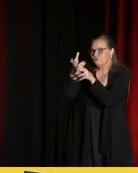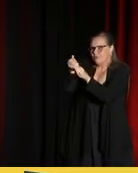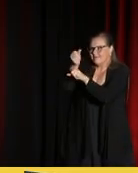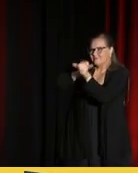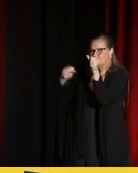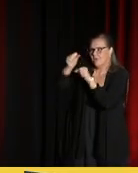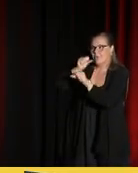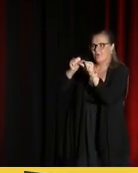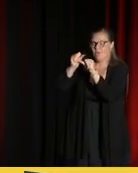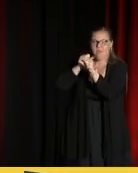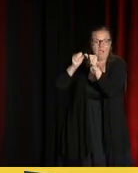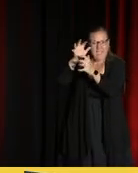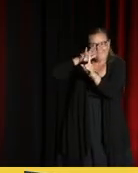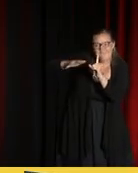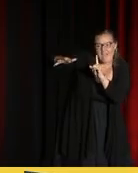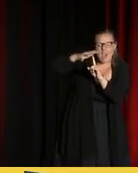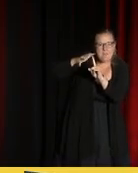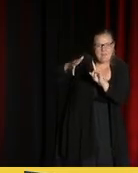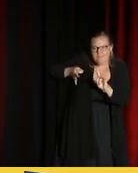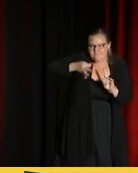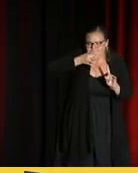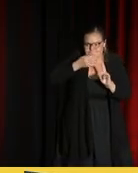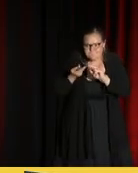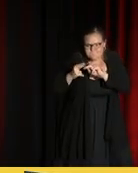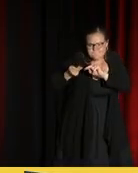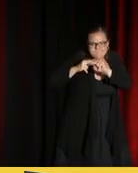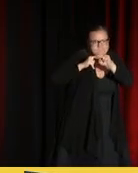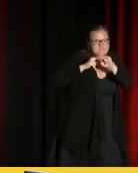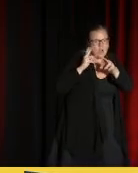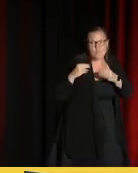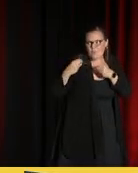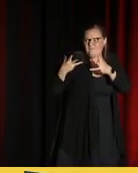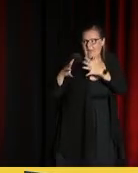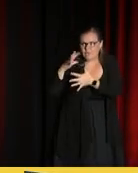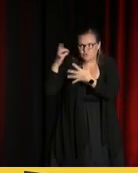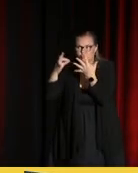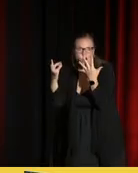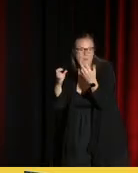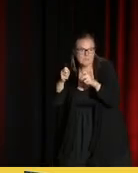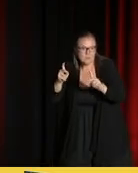environmental mastery, provide opportunities for choice and autonomy,